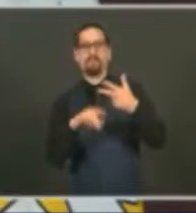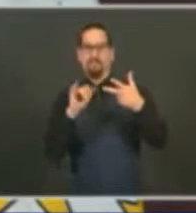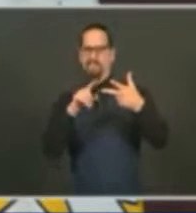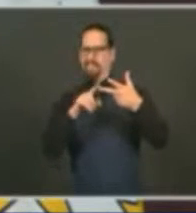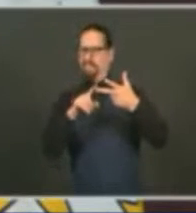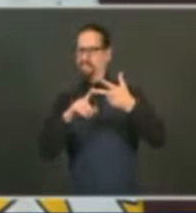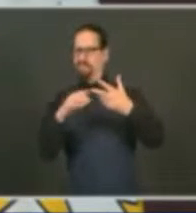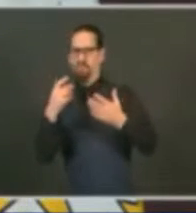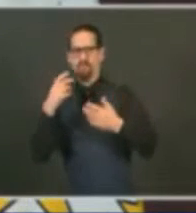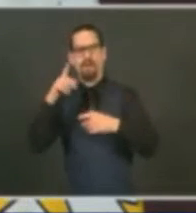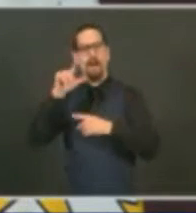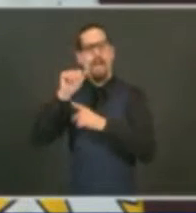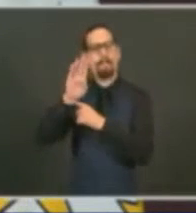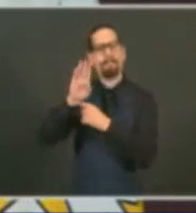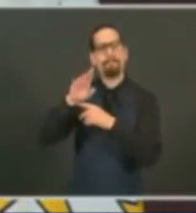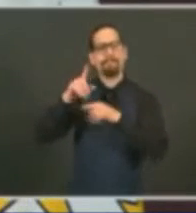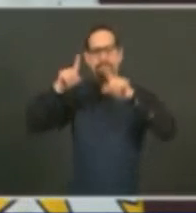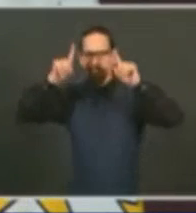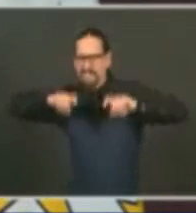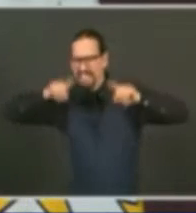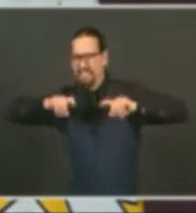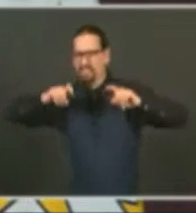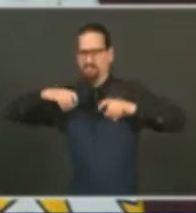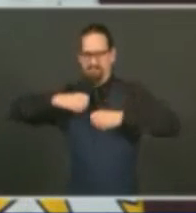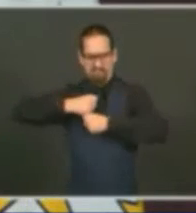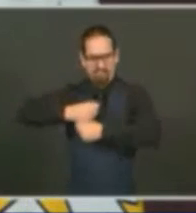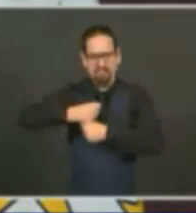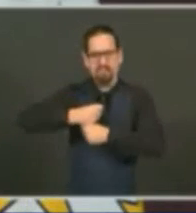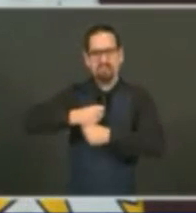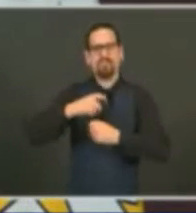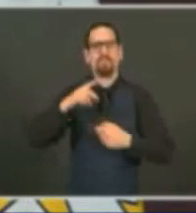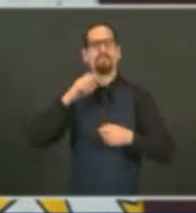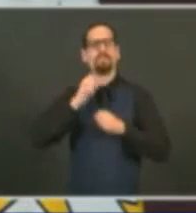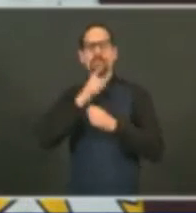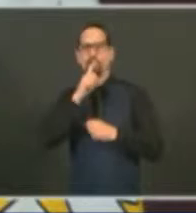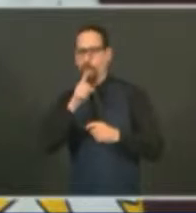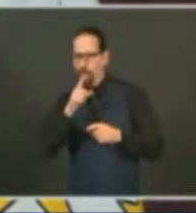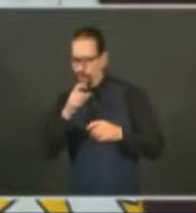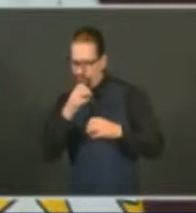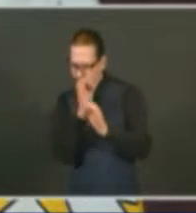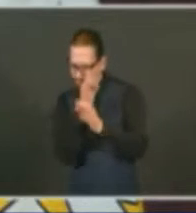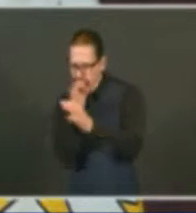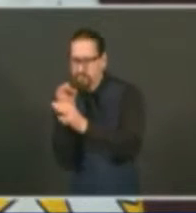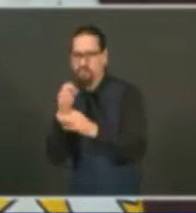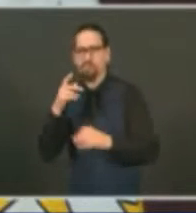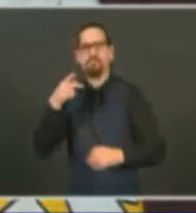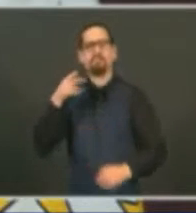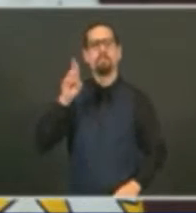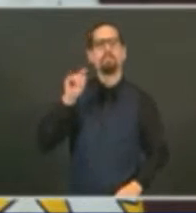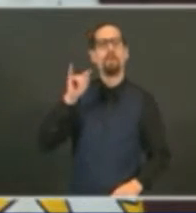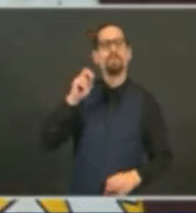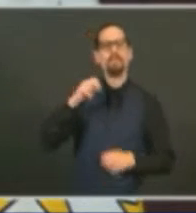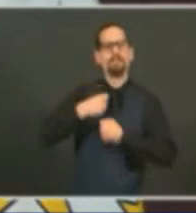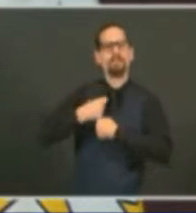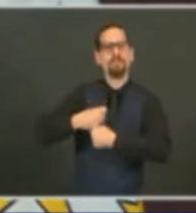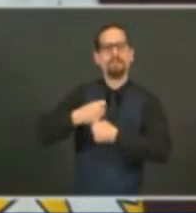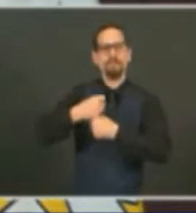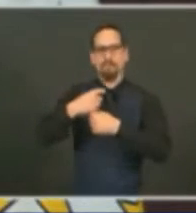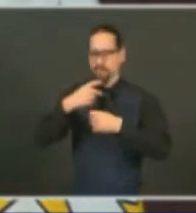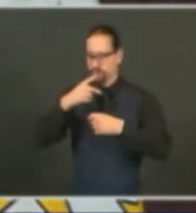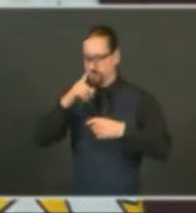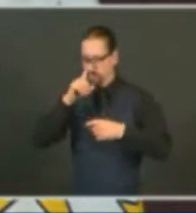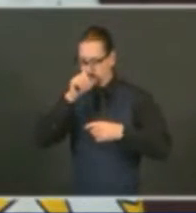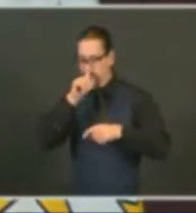immune system's ability to fight off viruses. We're getting data that's continuing to come through